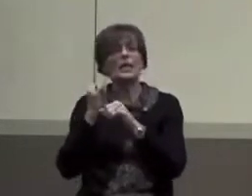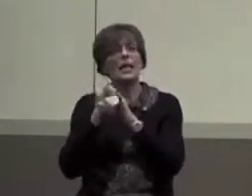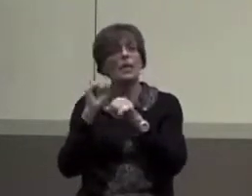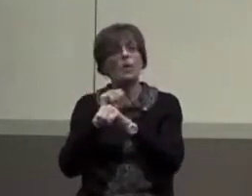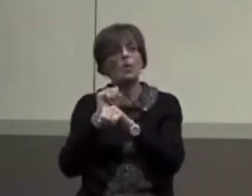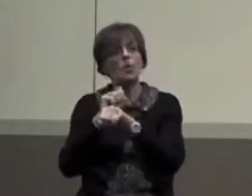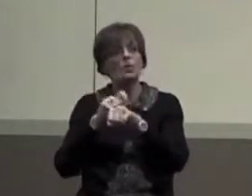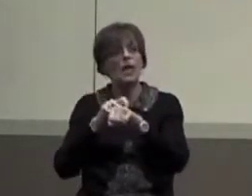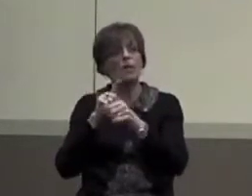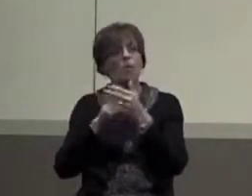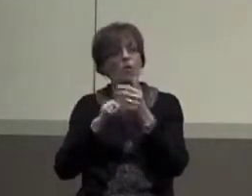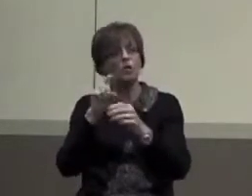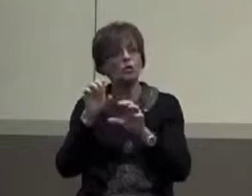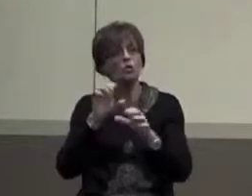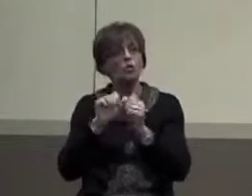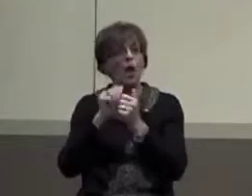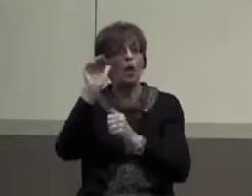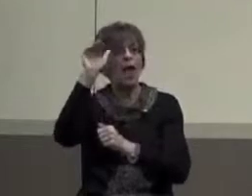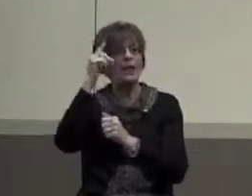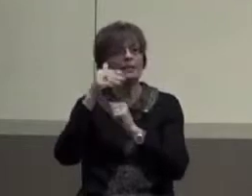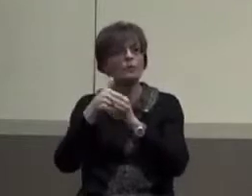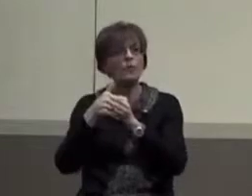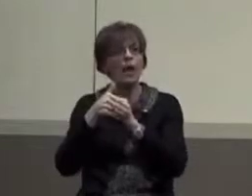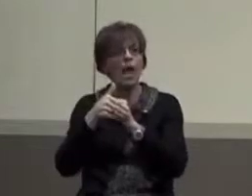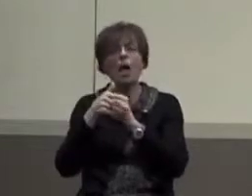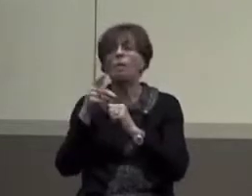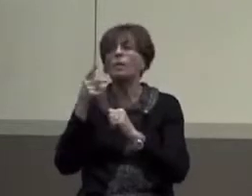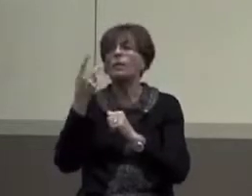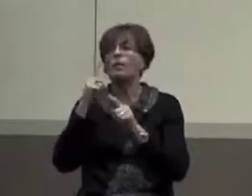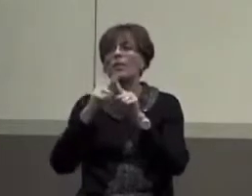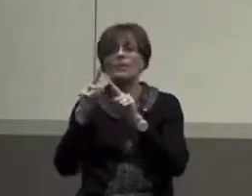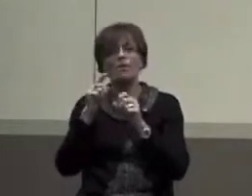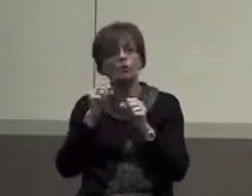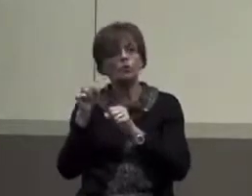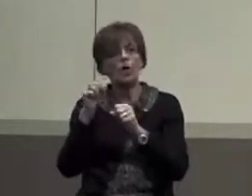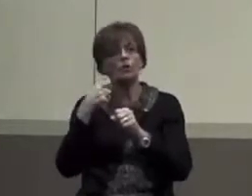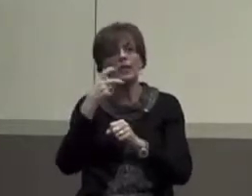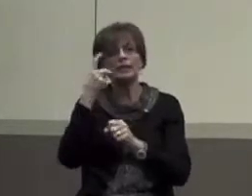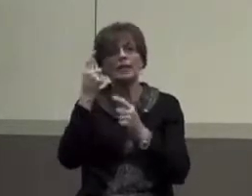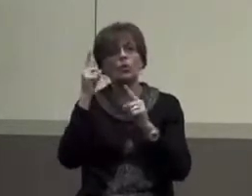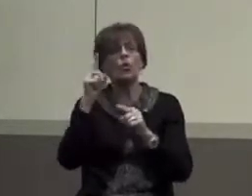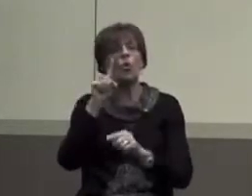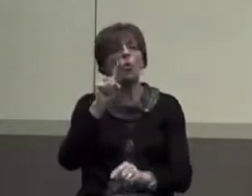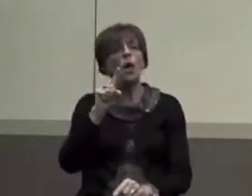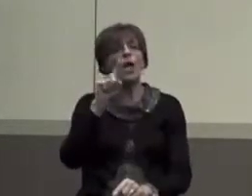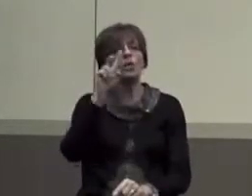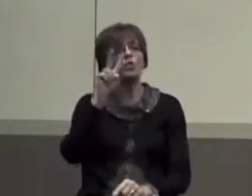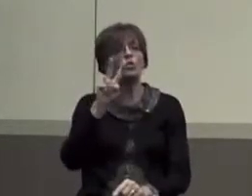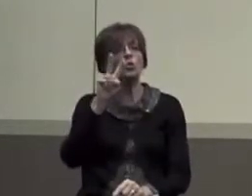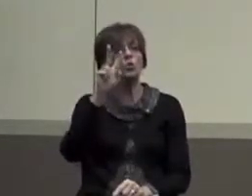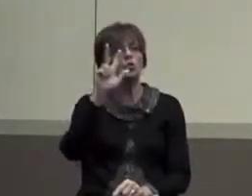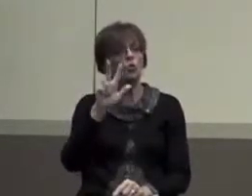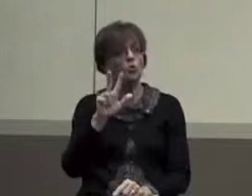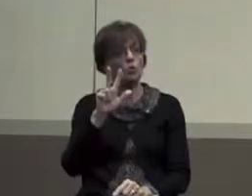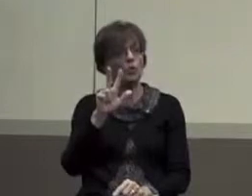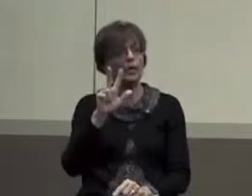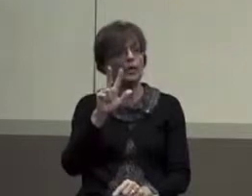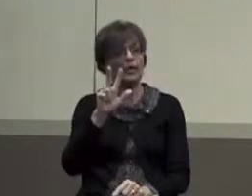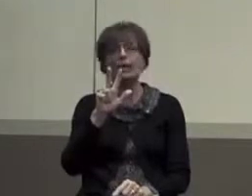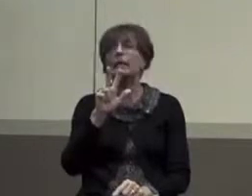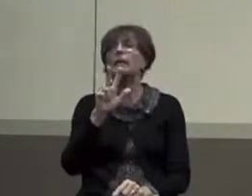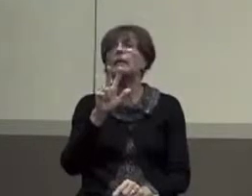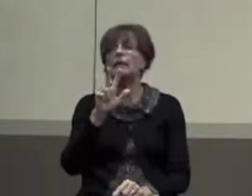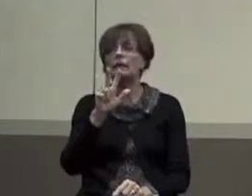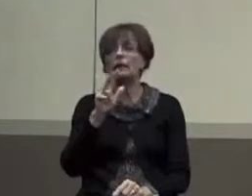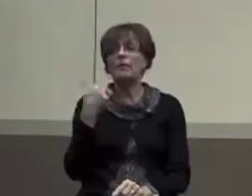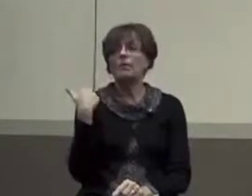doing, how to ask for help, a couple of different strategies that I've seen work is 1, 2, 3, then me. You have to try 3 other ways to